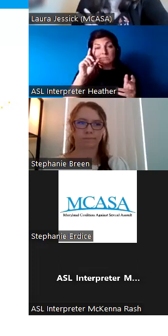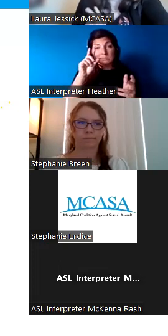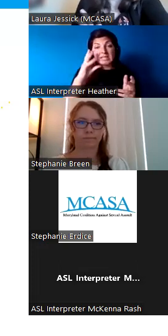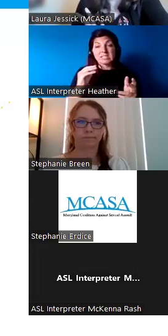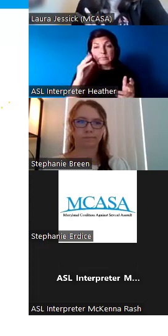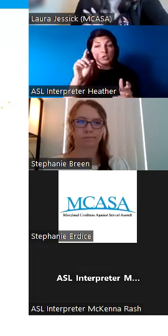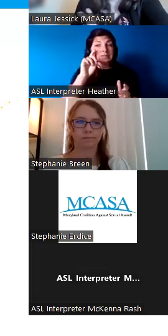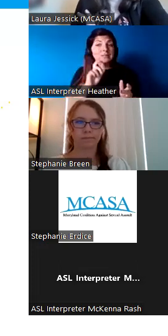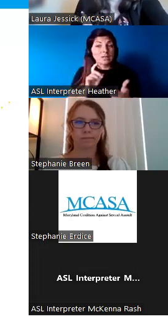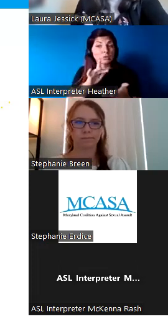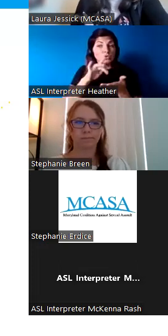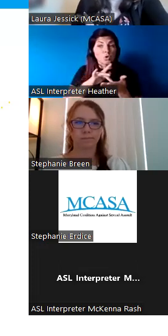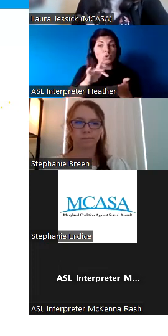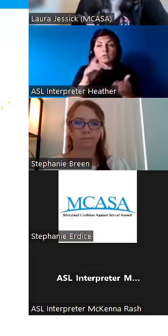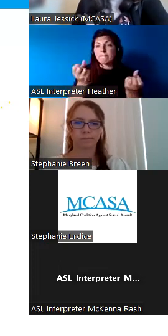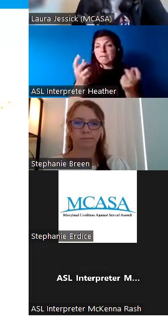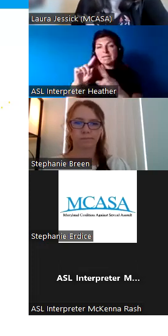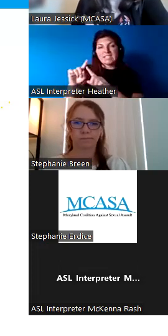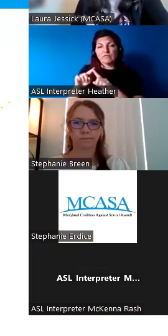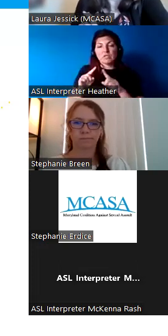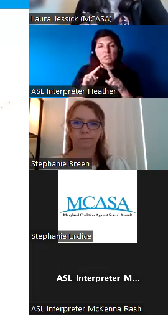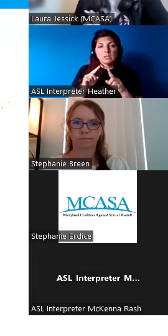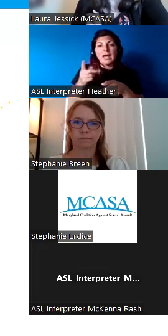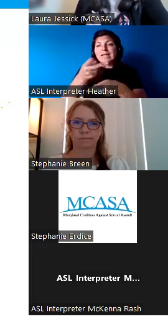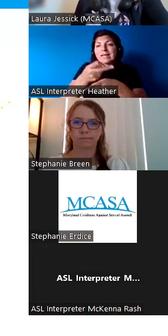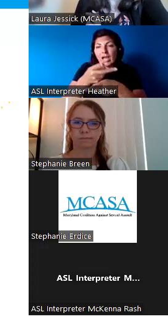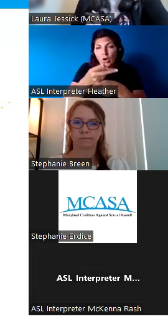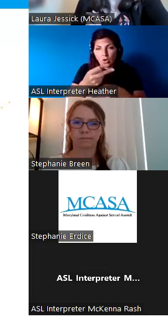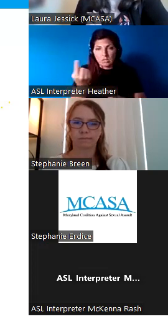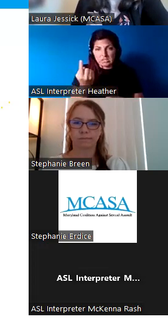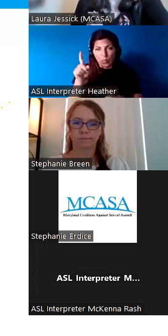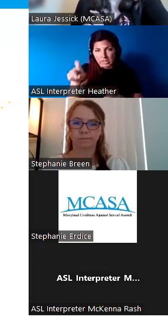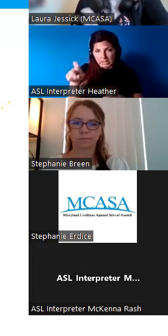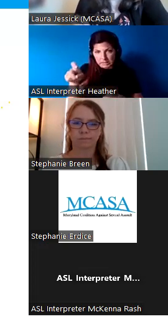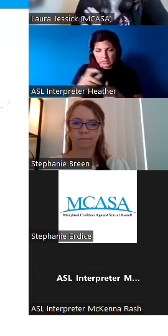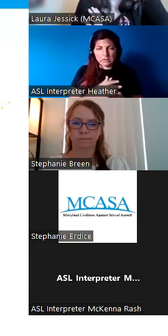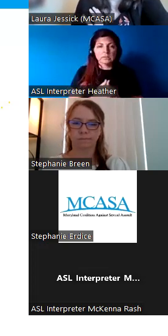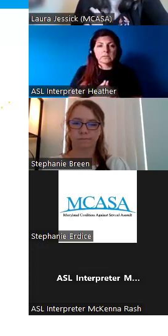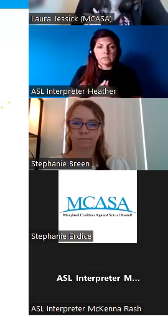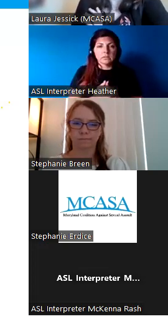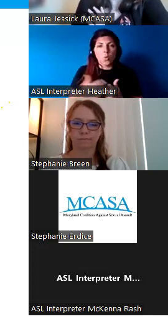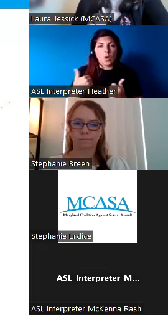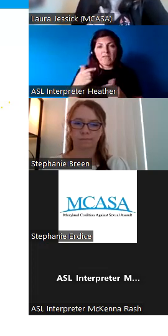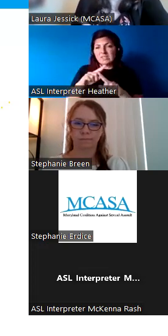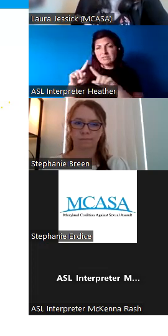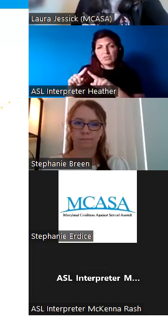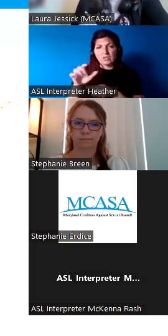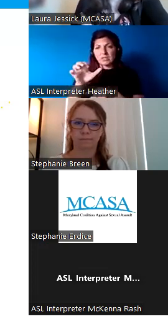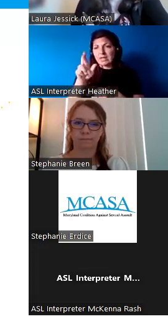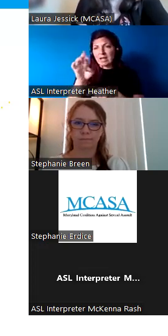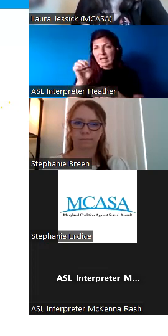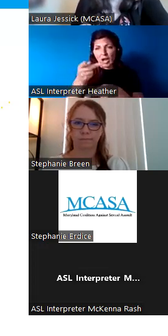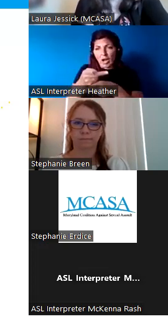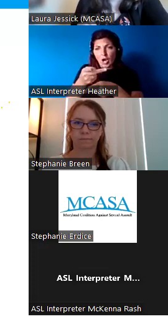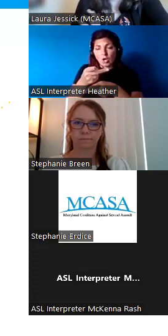types of care that a survivor may need. These care needs can range from seeking